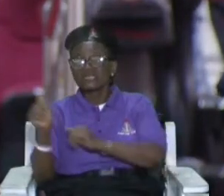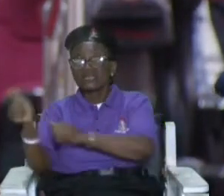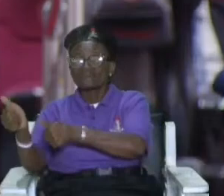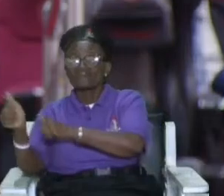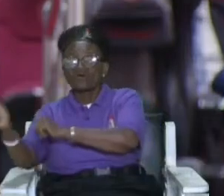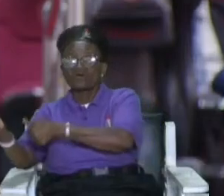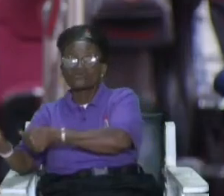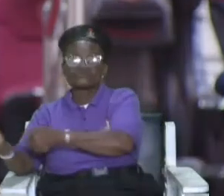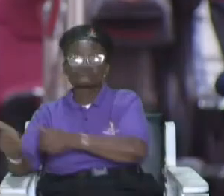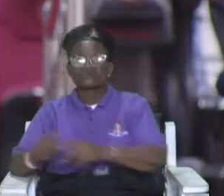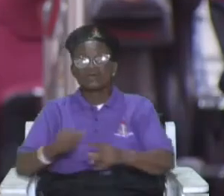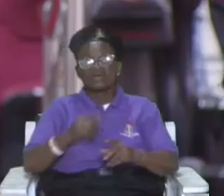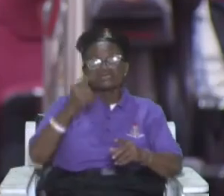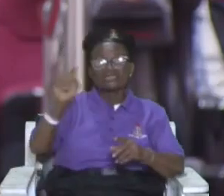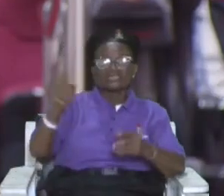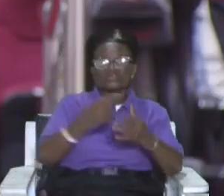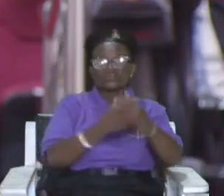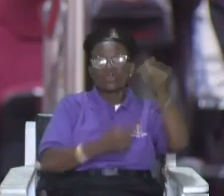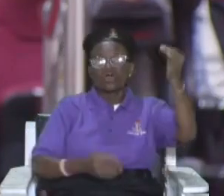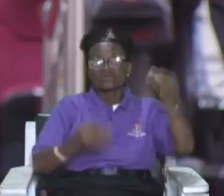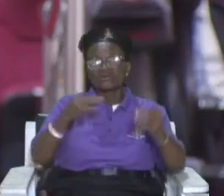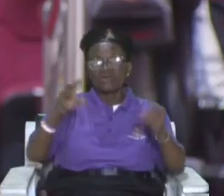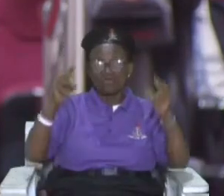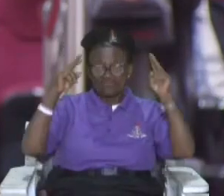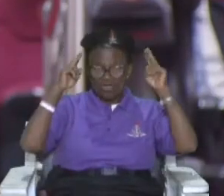The rod of Moses